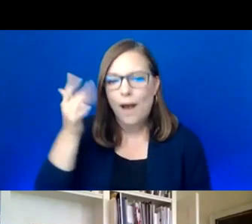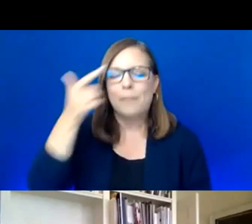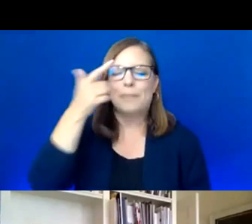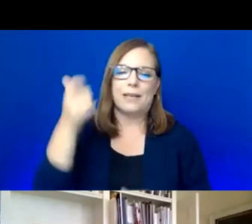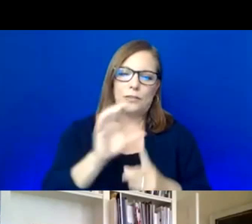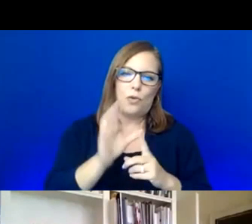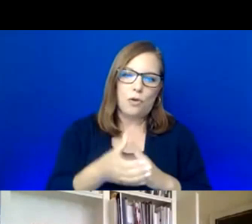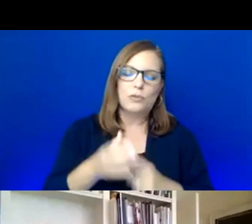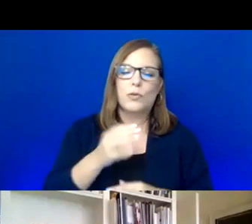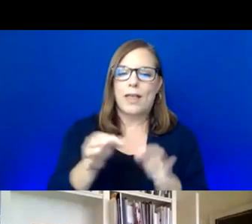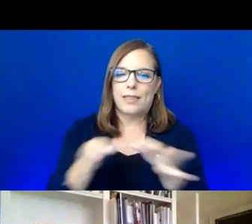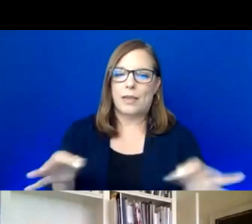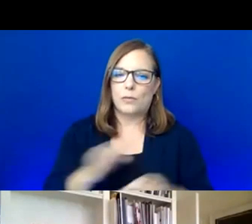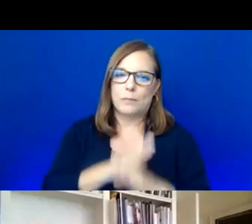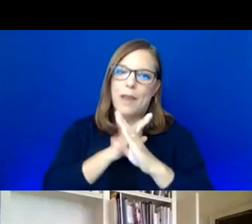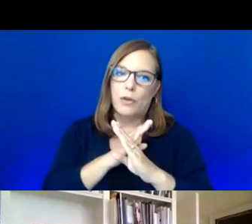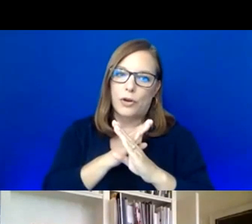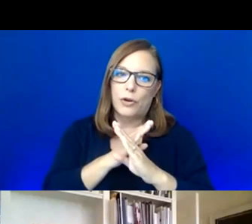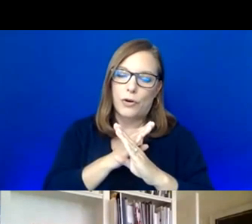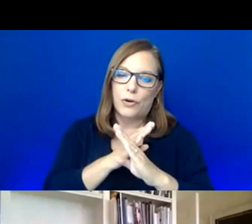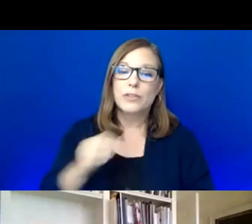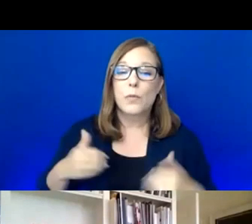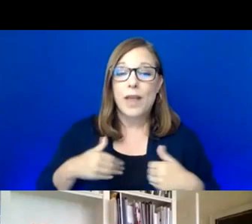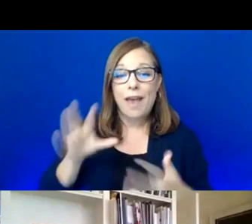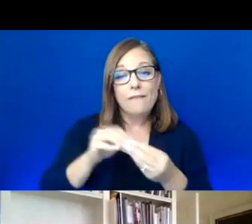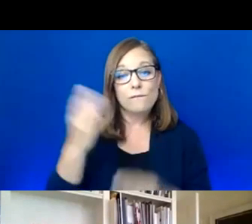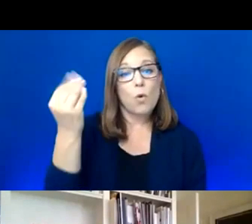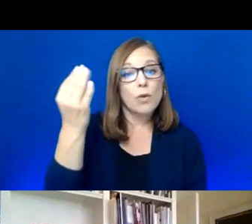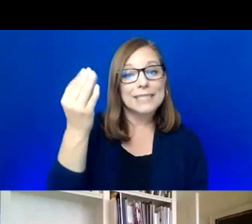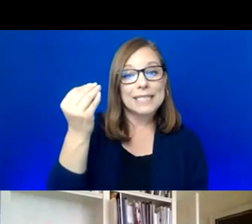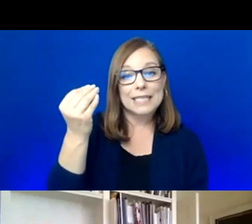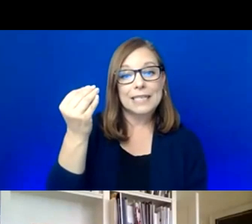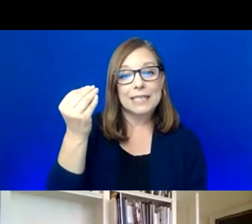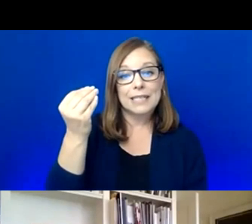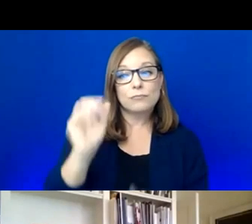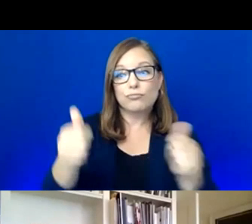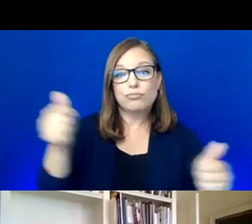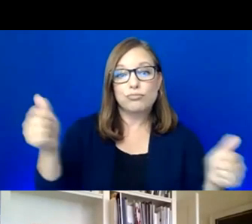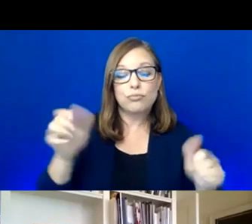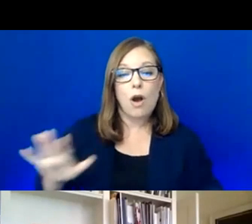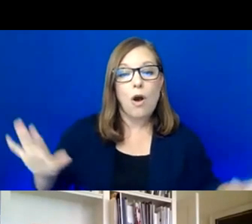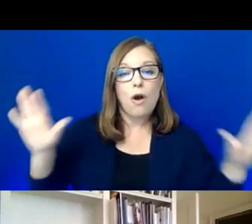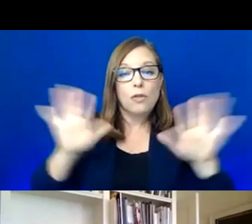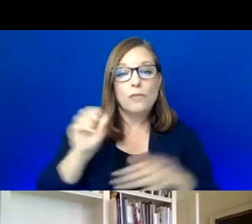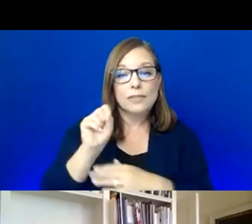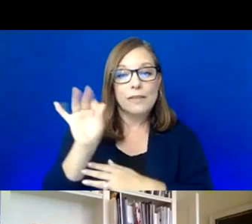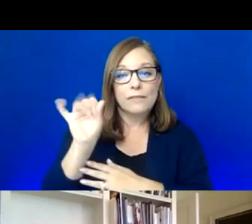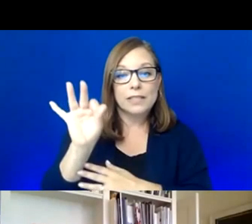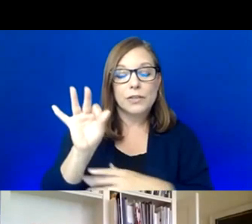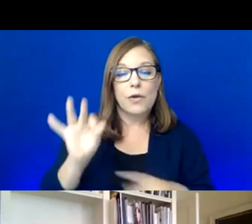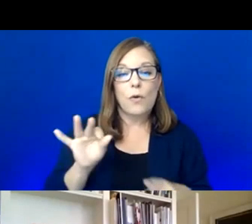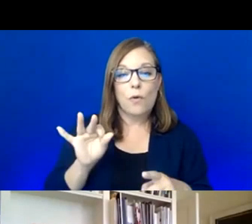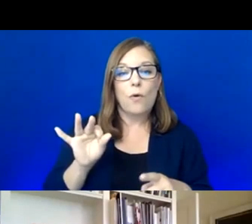barriers. So these 14 ADRCs in San Francisco are geographically diverse,